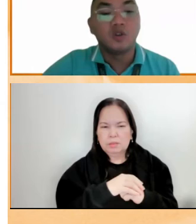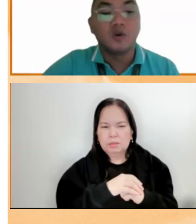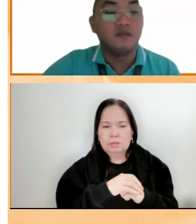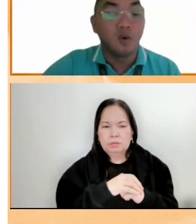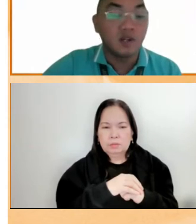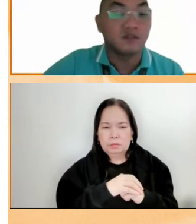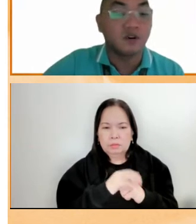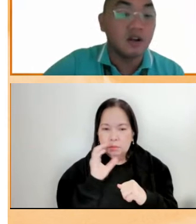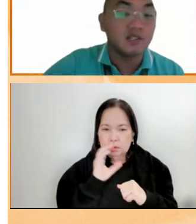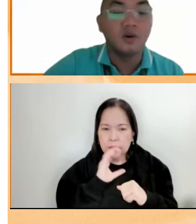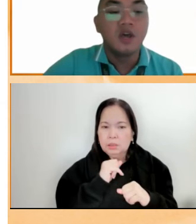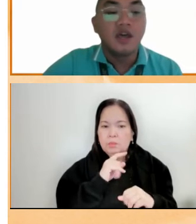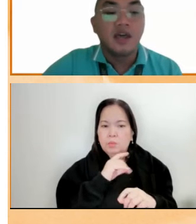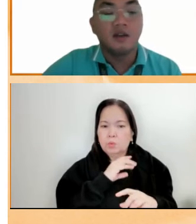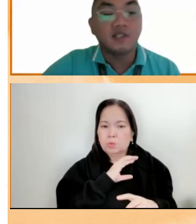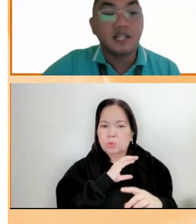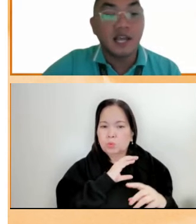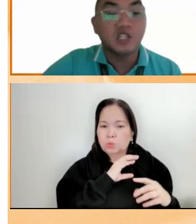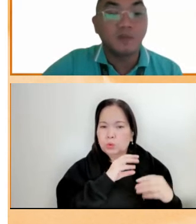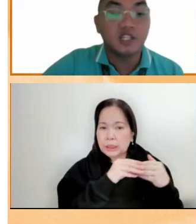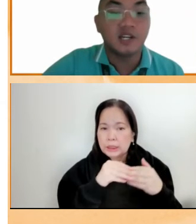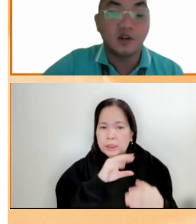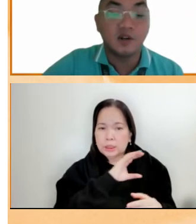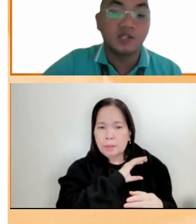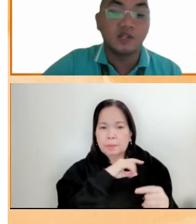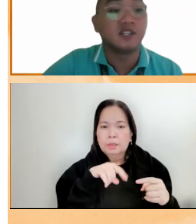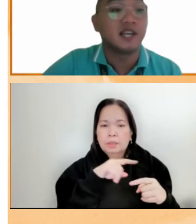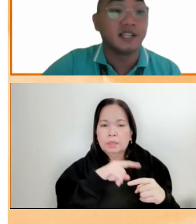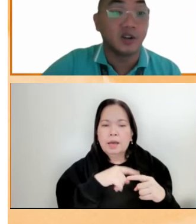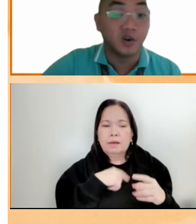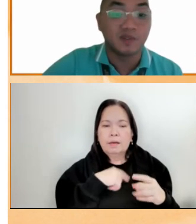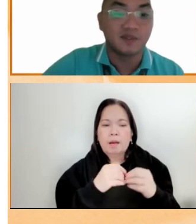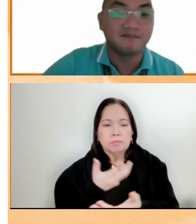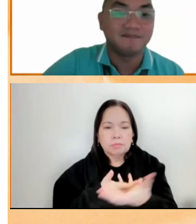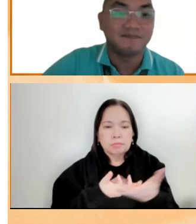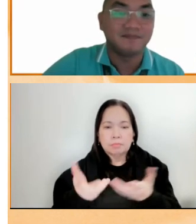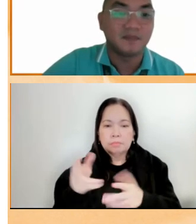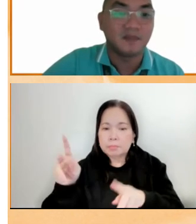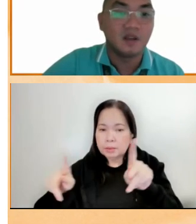to do advocacies for us, no, and of course, engage patients and also civil society groups.